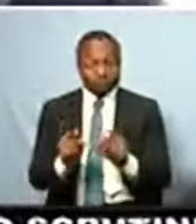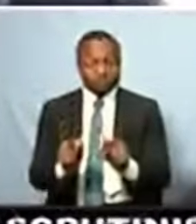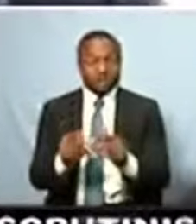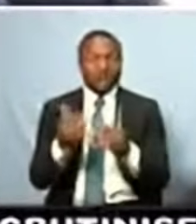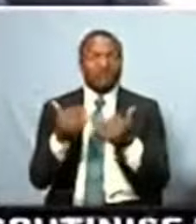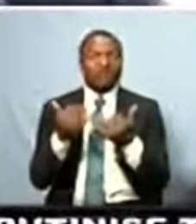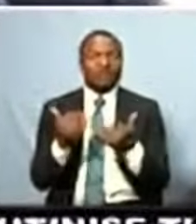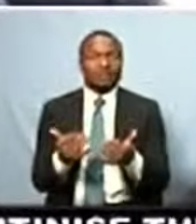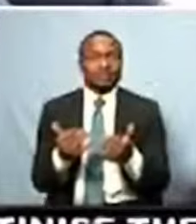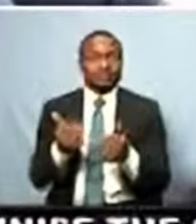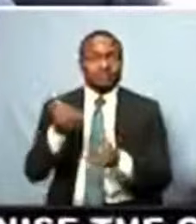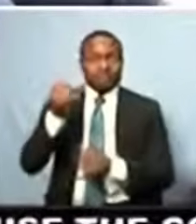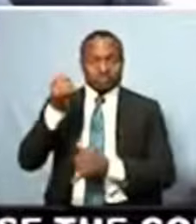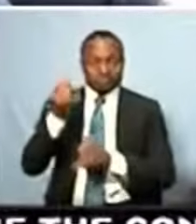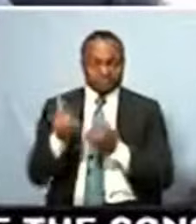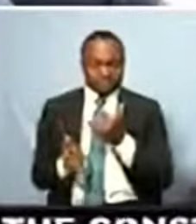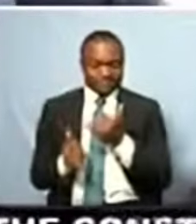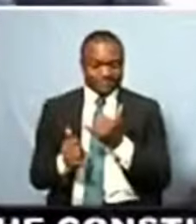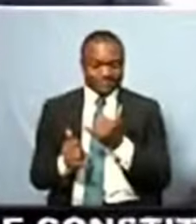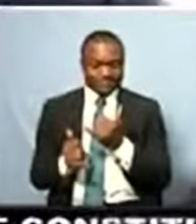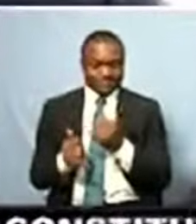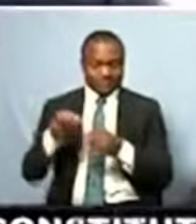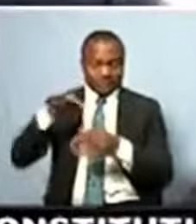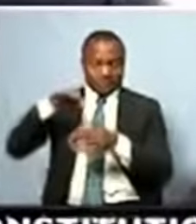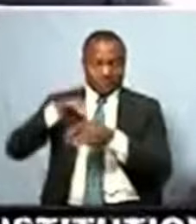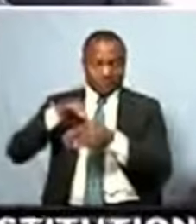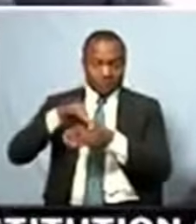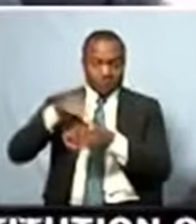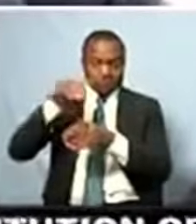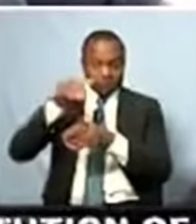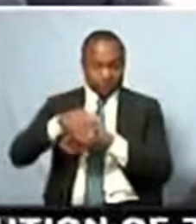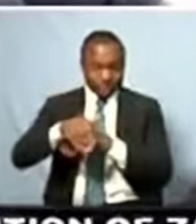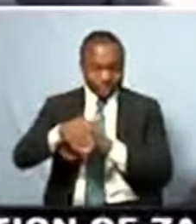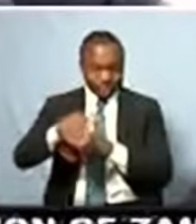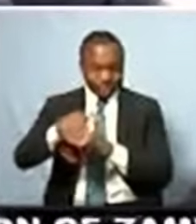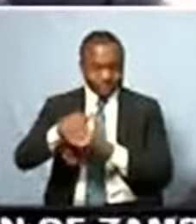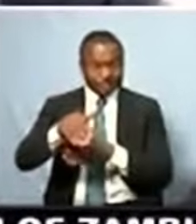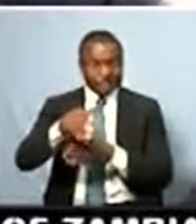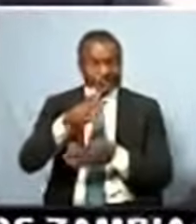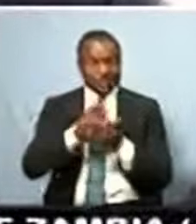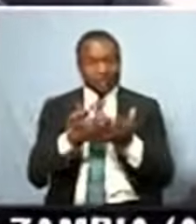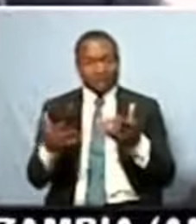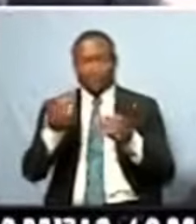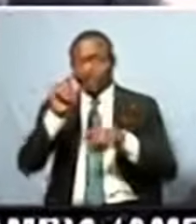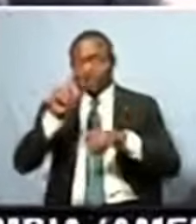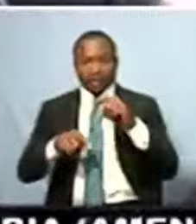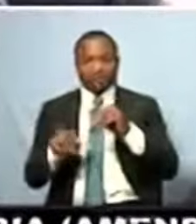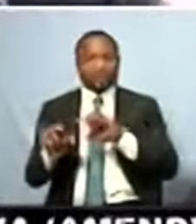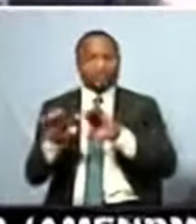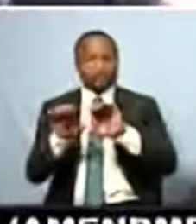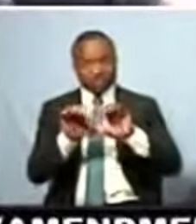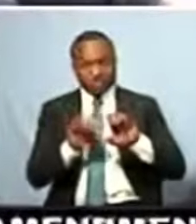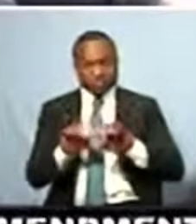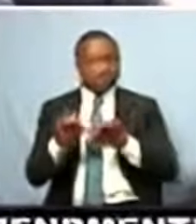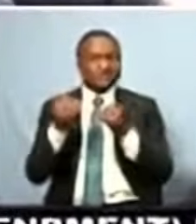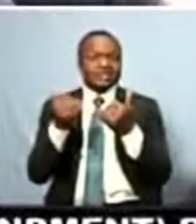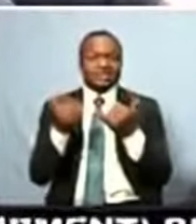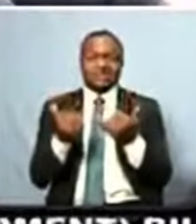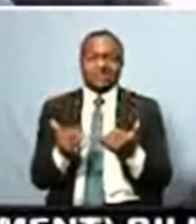with the conclusion of voter registration is something that we cannot do between now